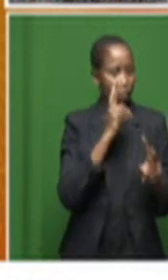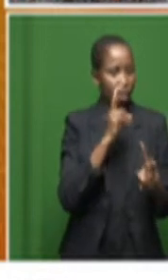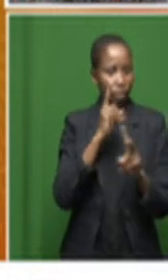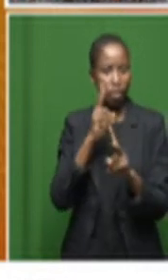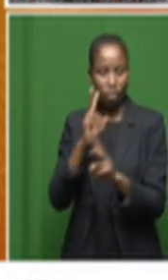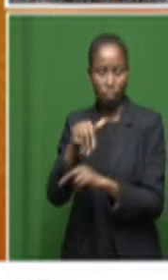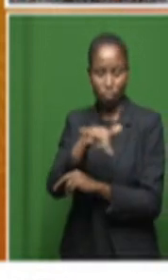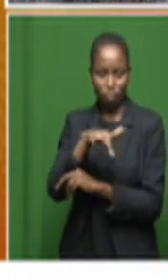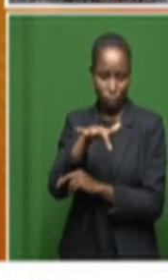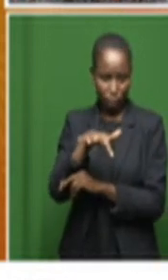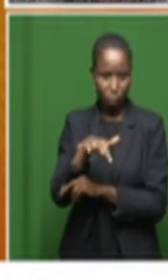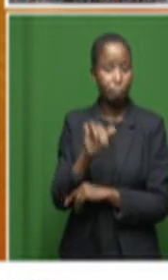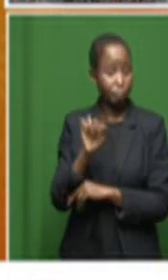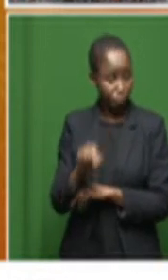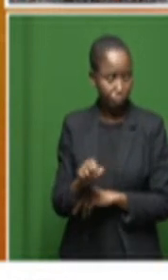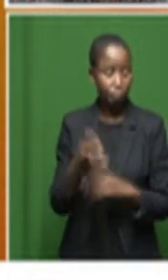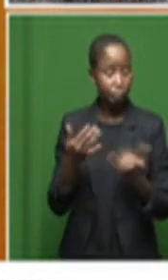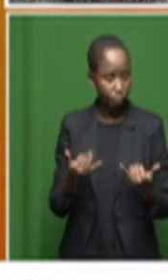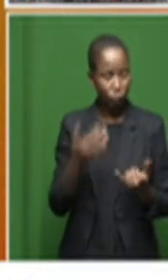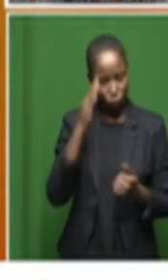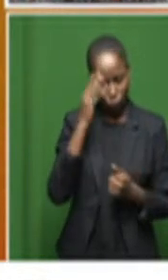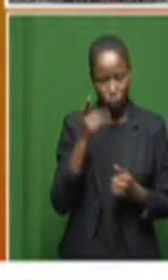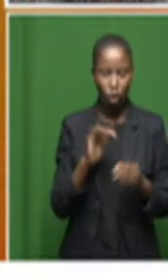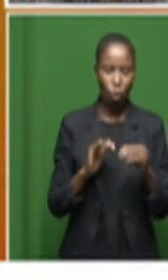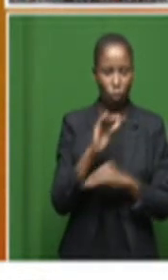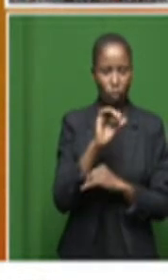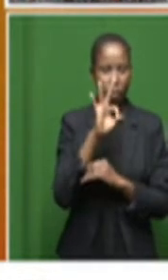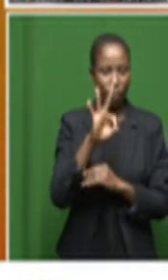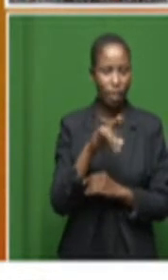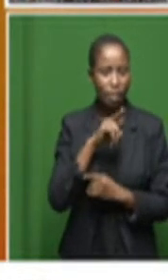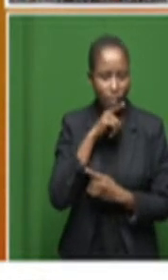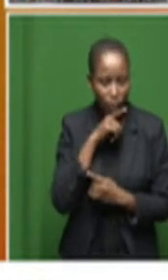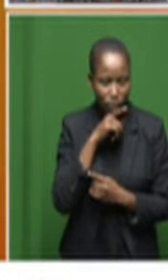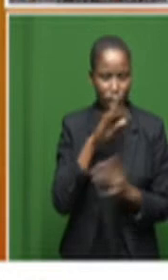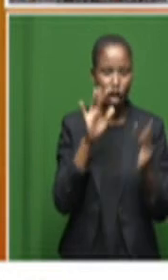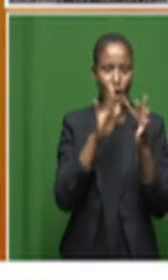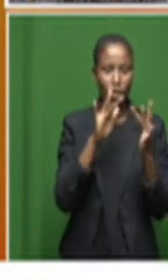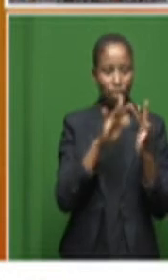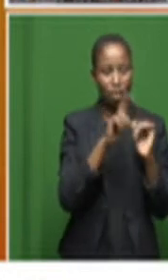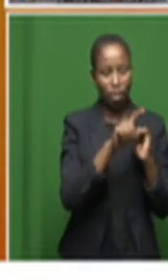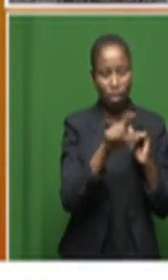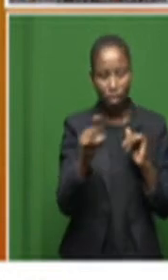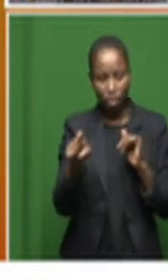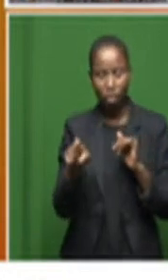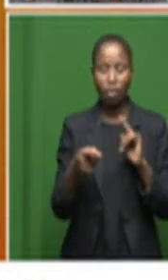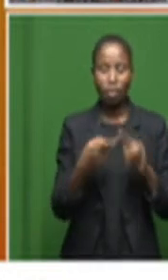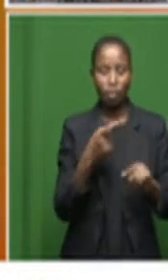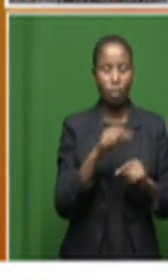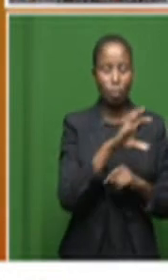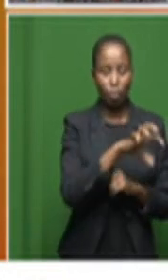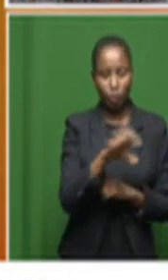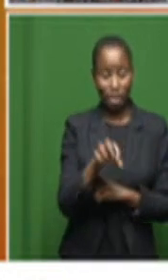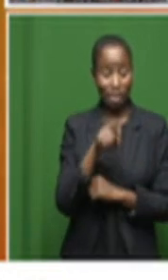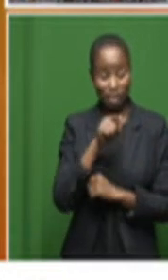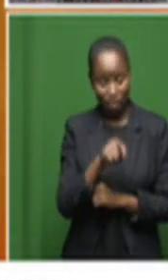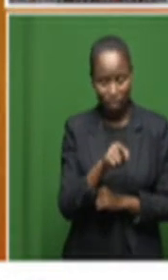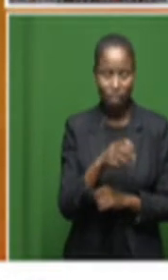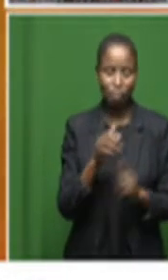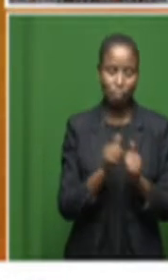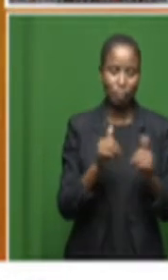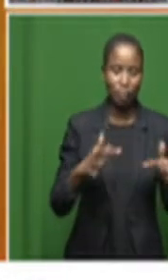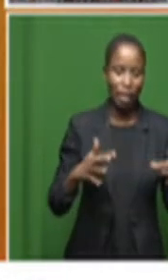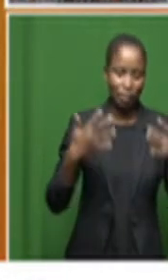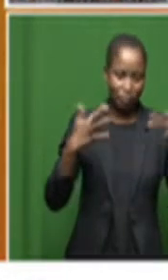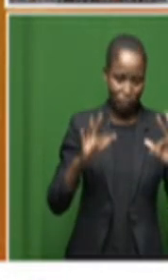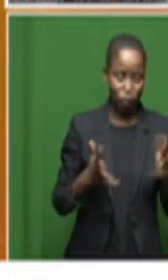so we know more than 3,000 contact points within the province, and that becomes our starting